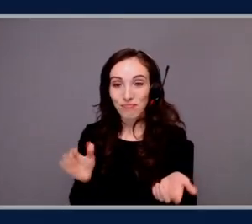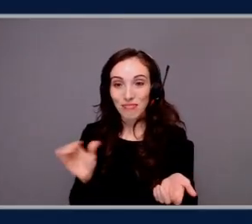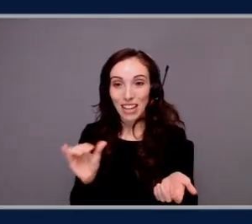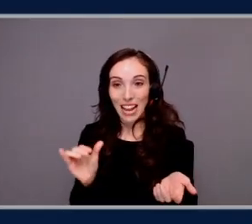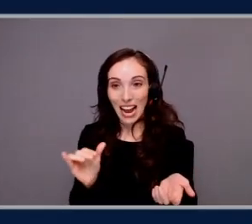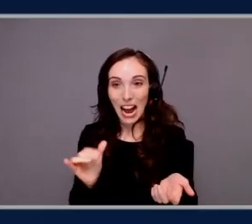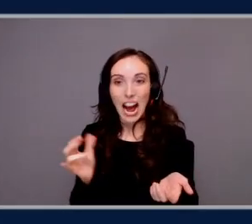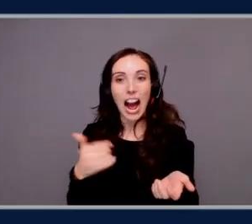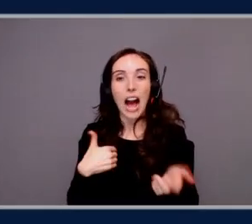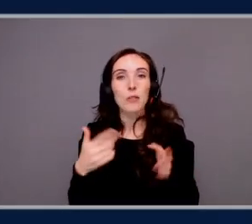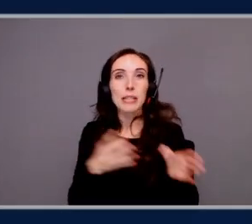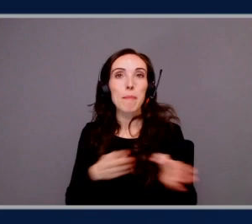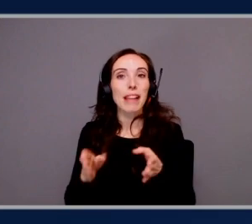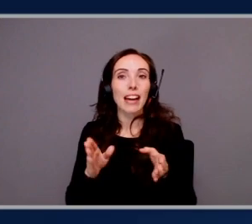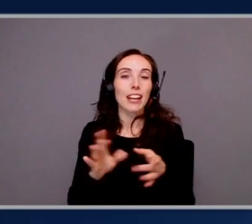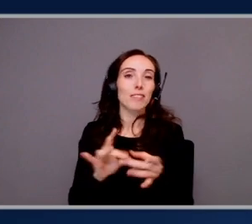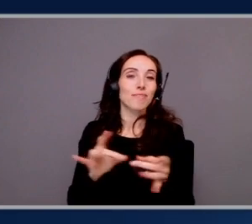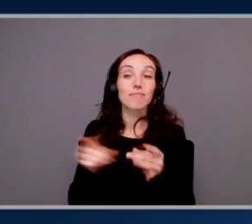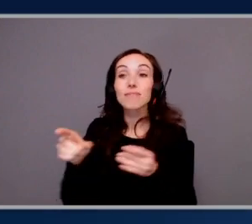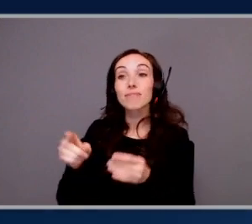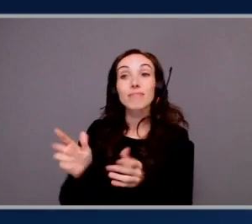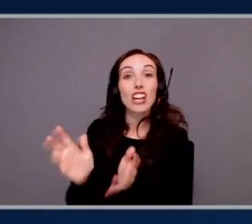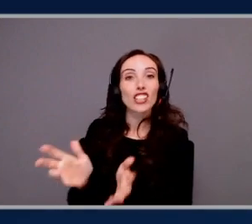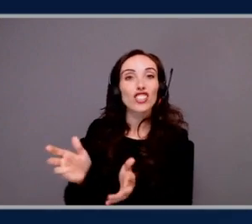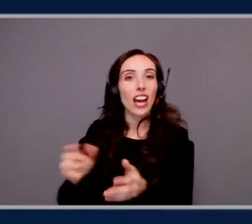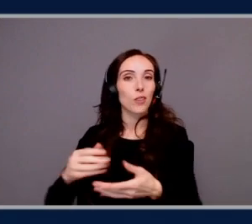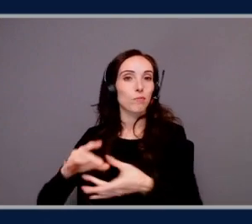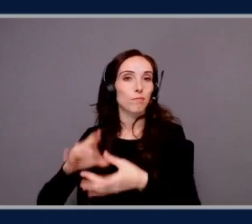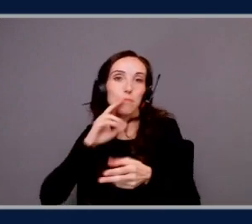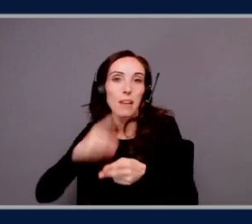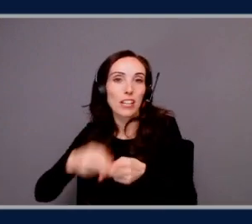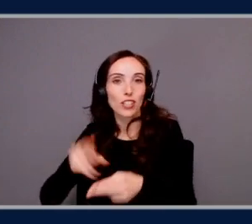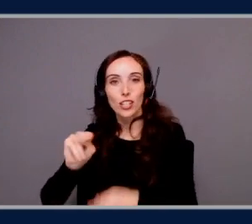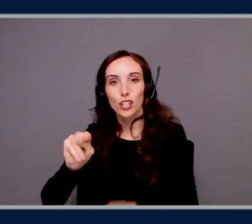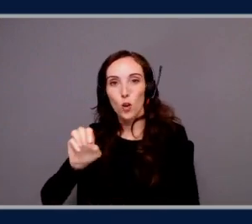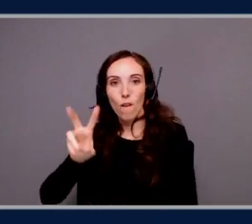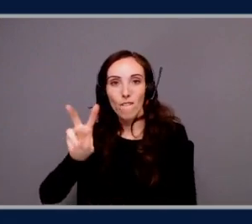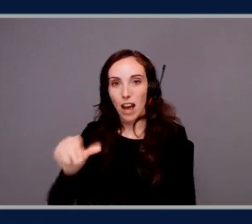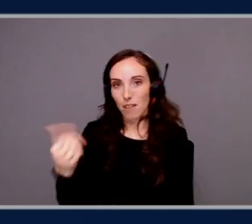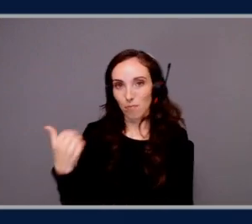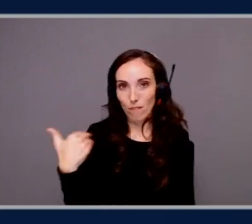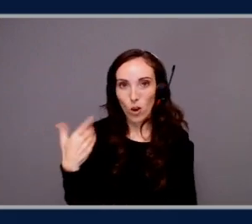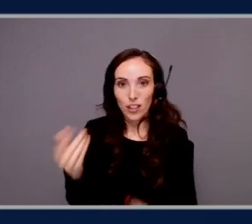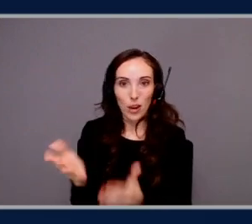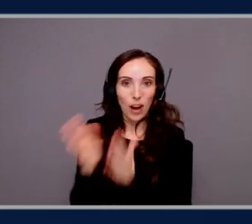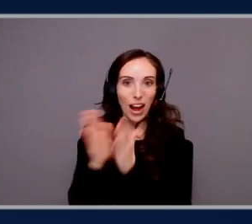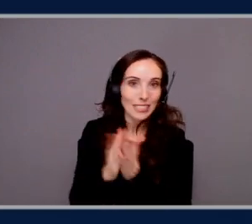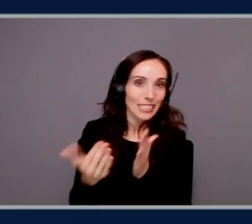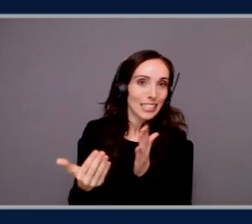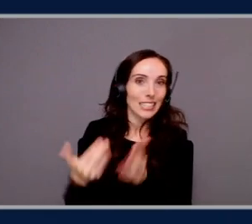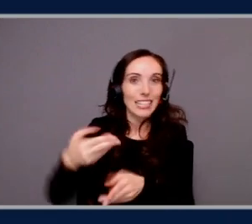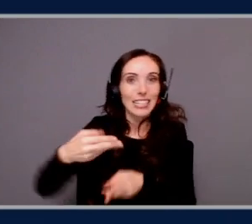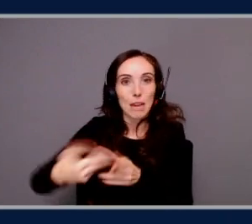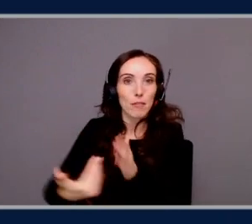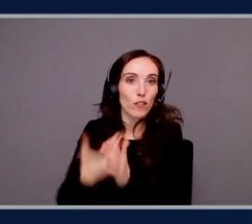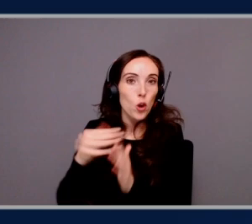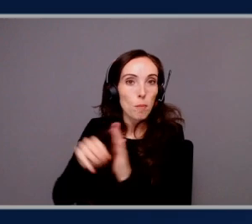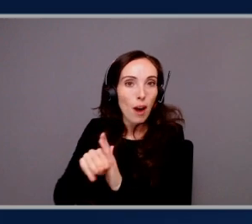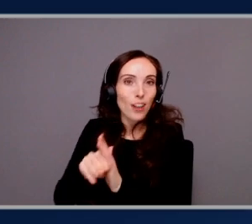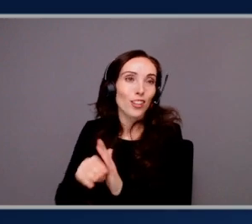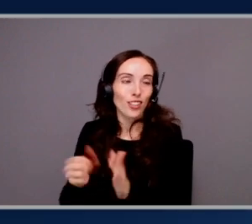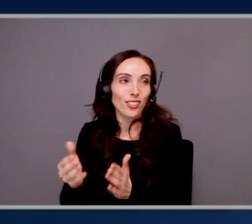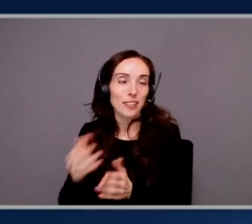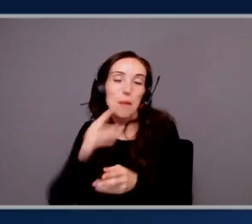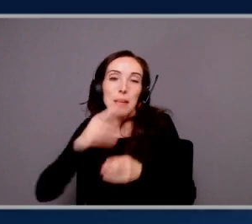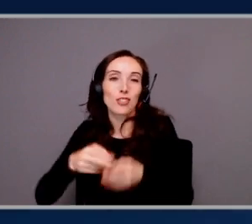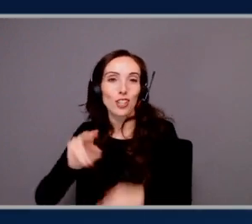I was going to say, chat was talking about Nova earlier. Also, they're asking, what was the name of the new models? Was it Amazon Nova? So good to hear